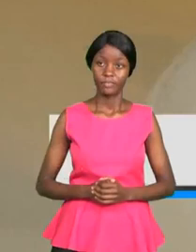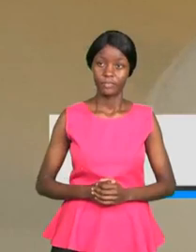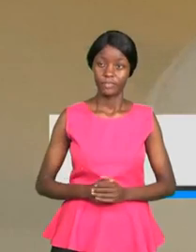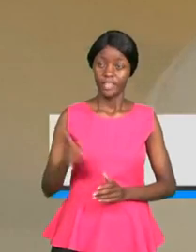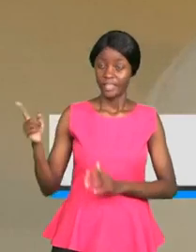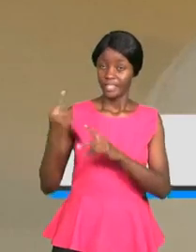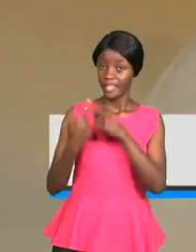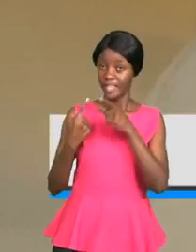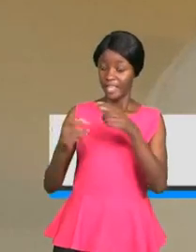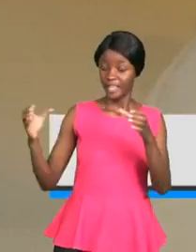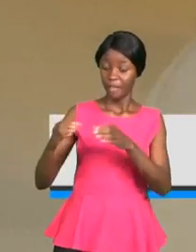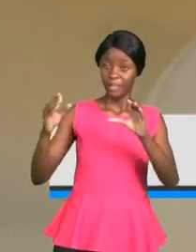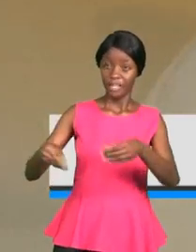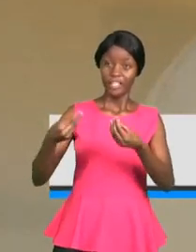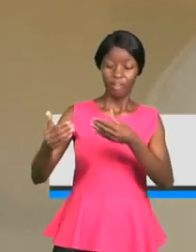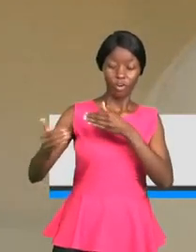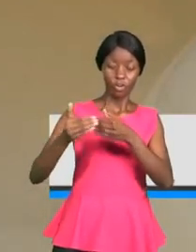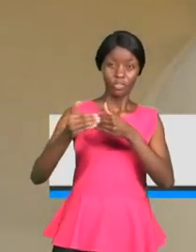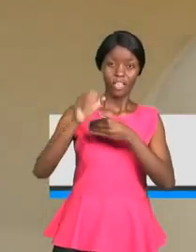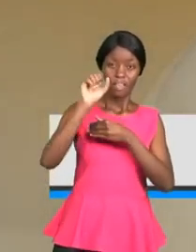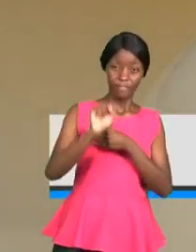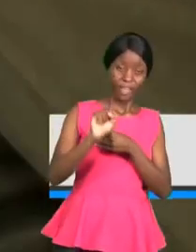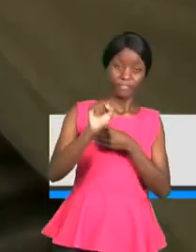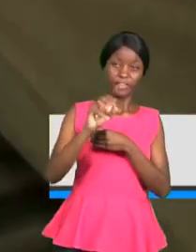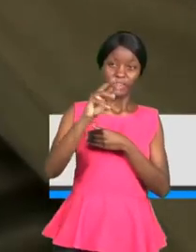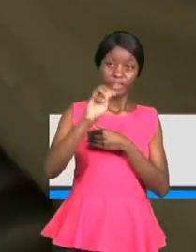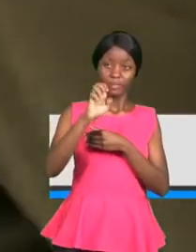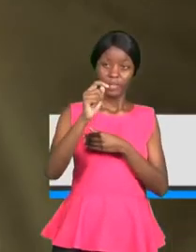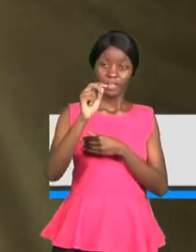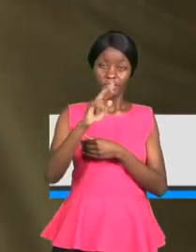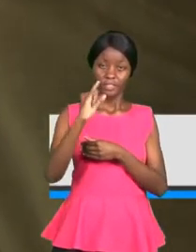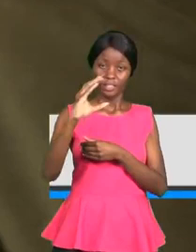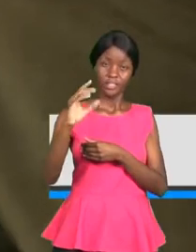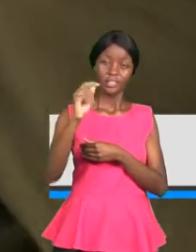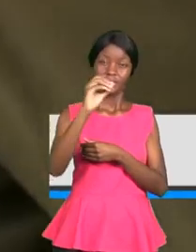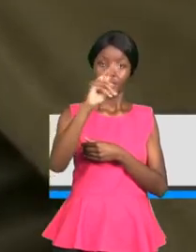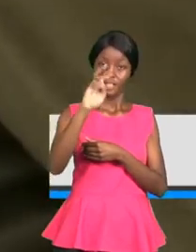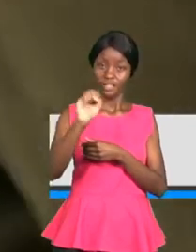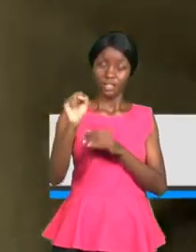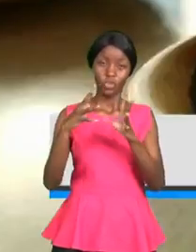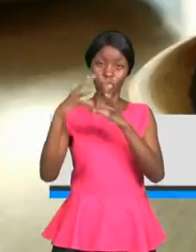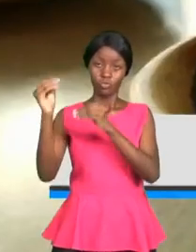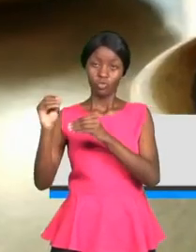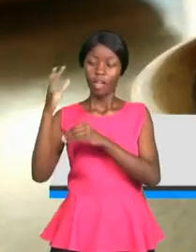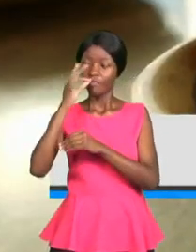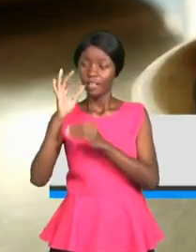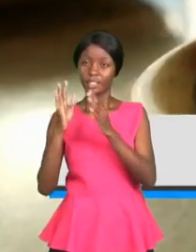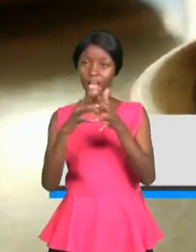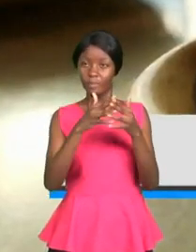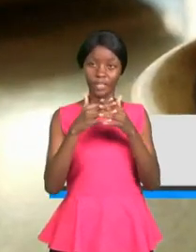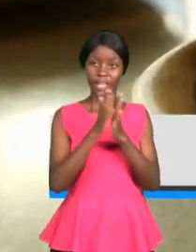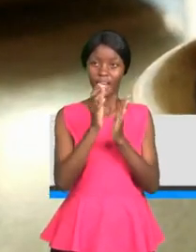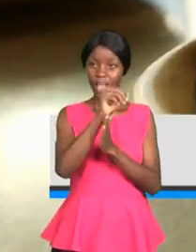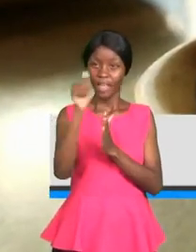This year, the company will produce almost 5 metric tons for export, mostly to France, but also the United States and